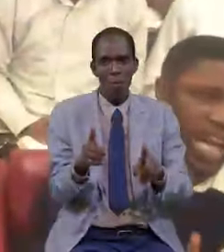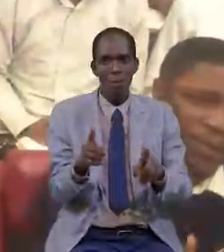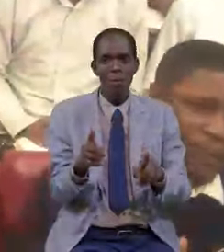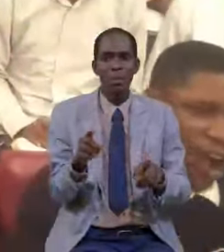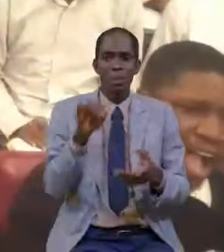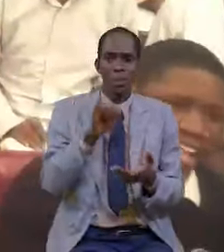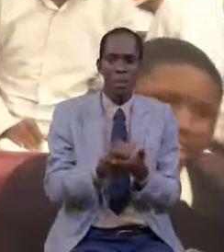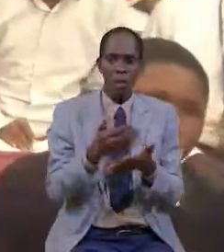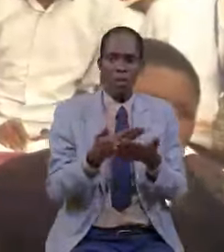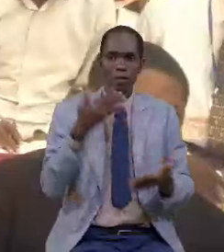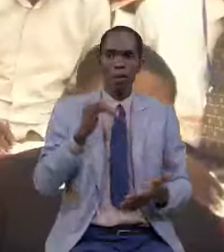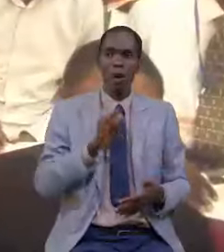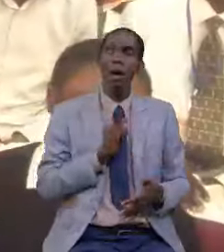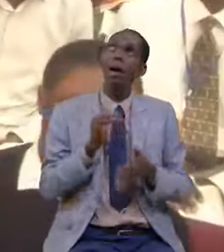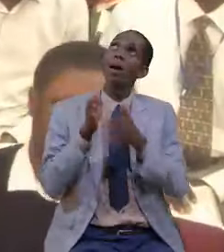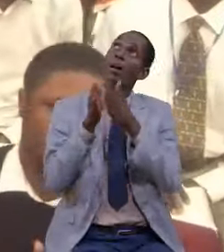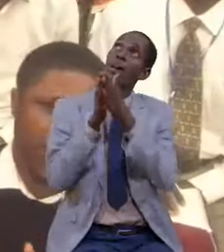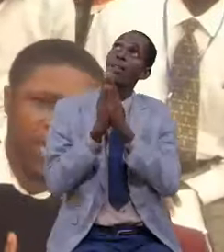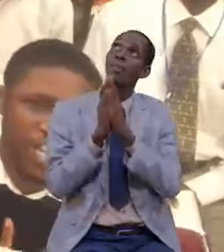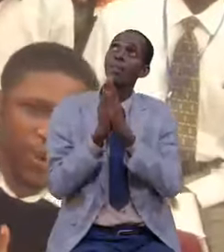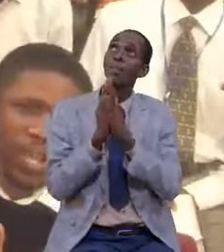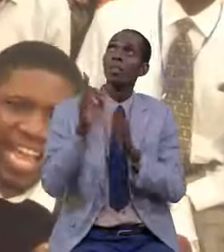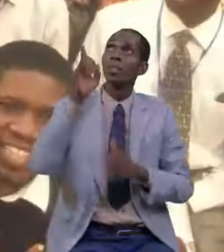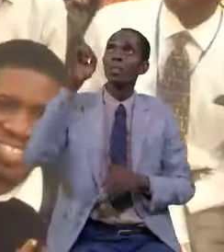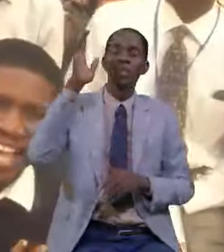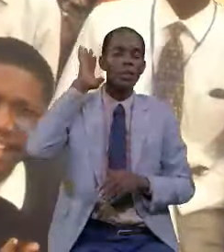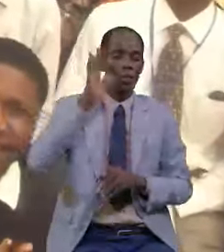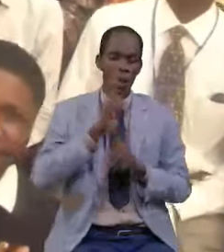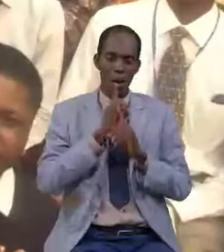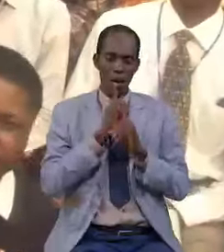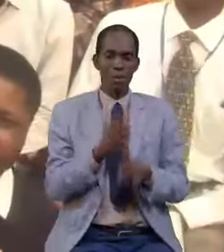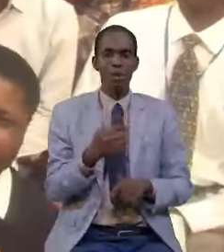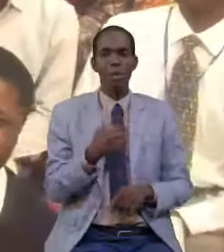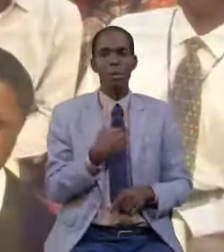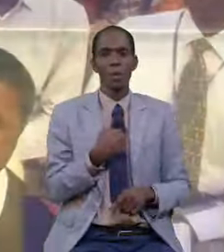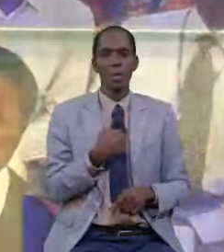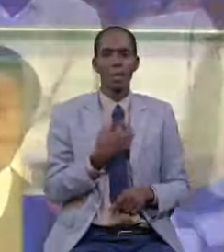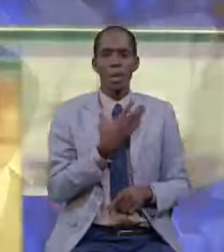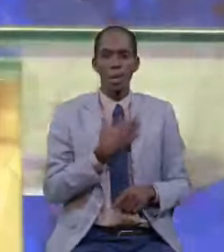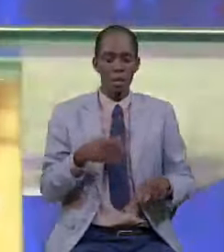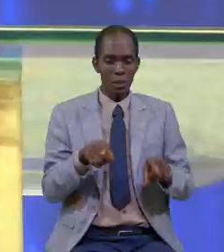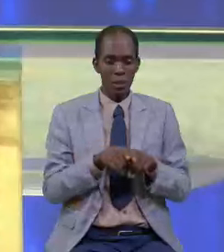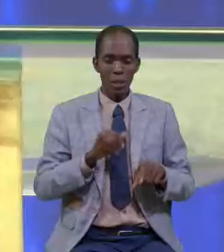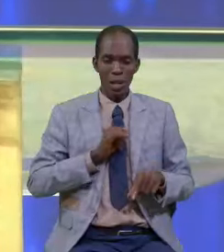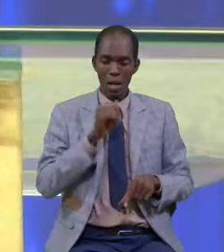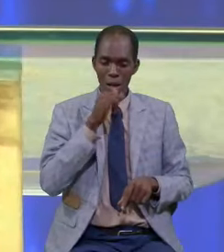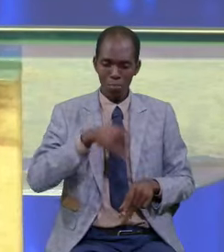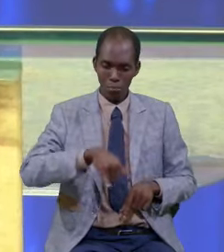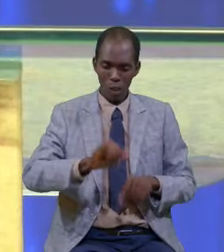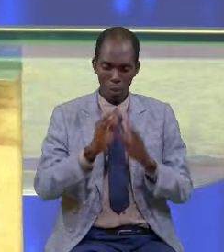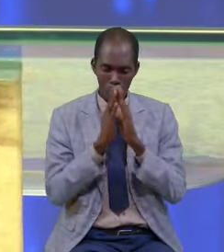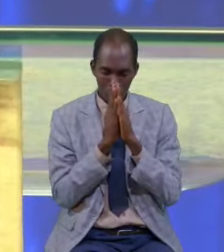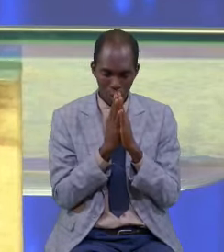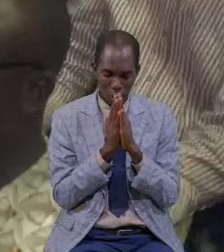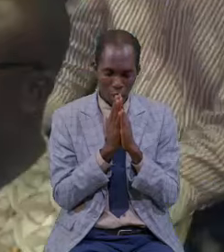call, he will answer. And while I am yet speaking,